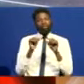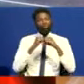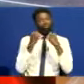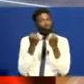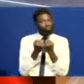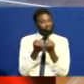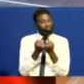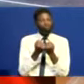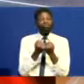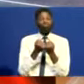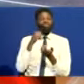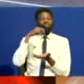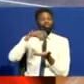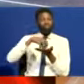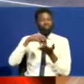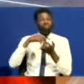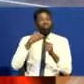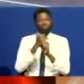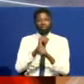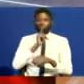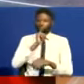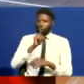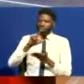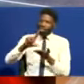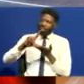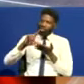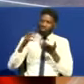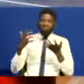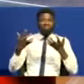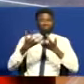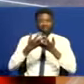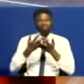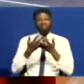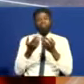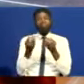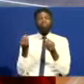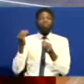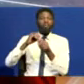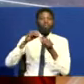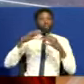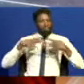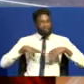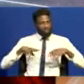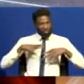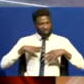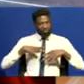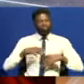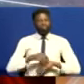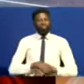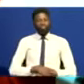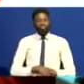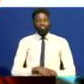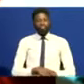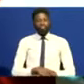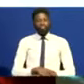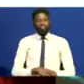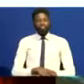support remains relevant and accessible to a broader segment of the population.